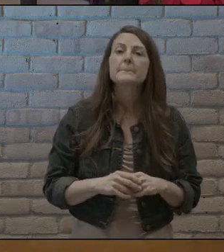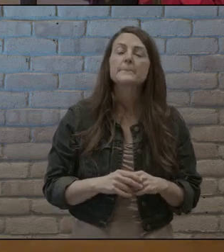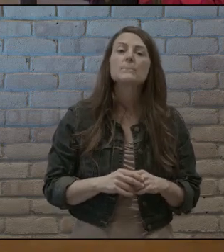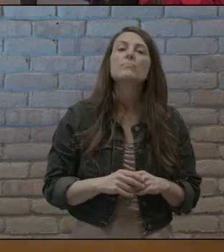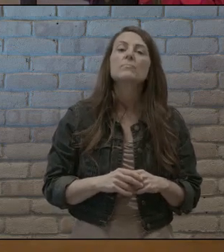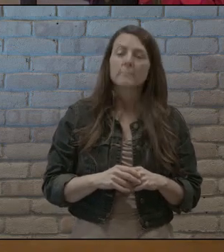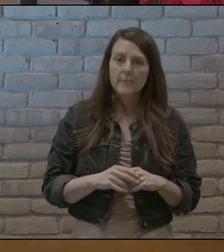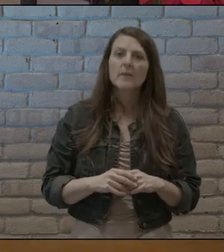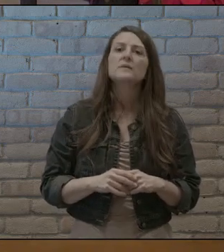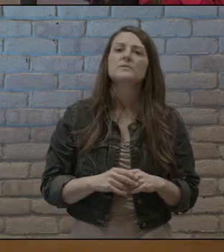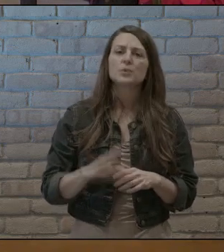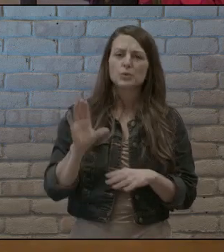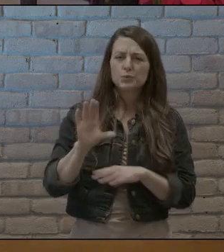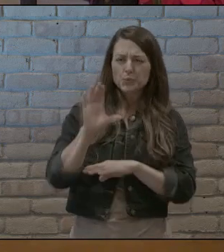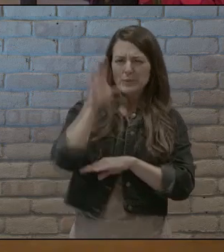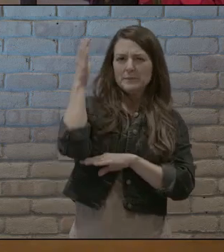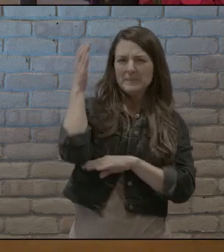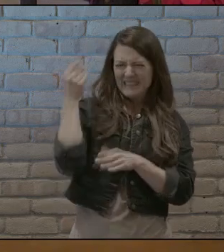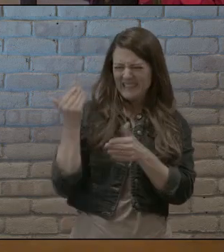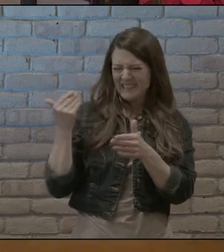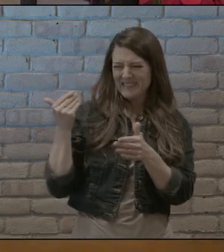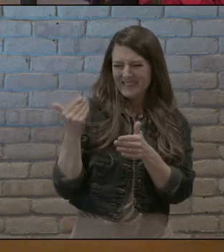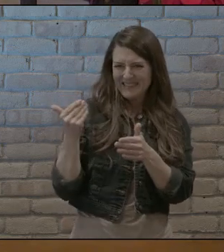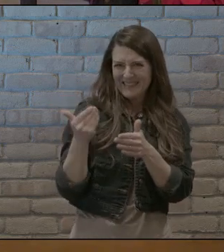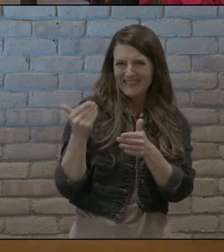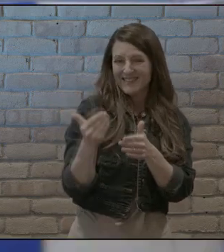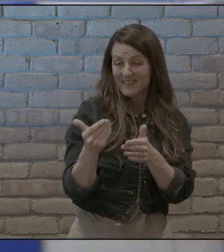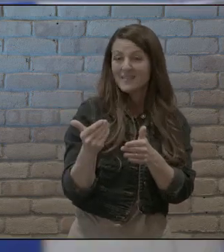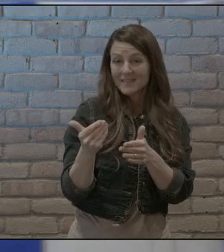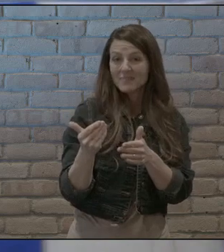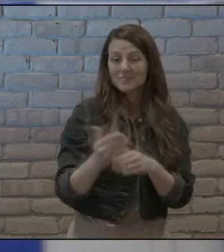And so as Christmas is just around